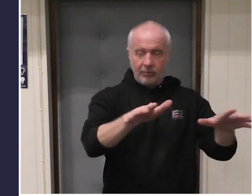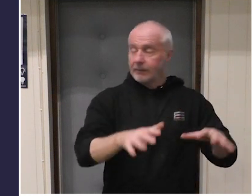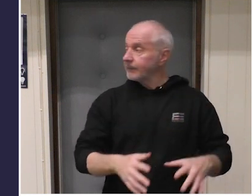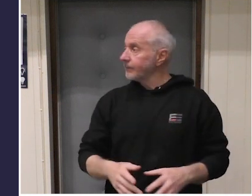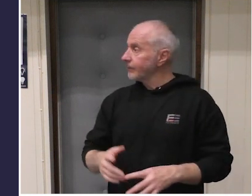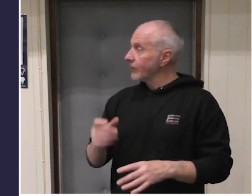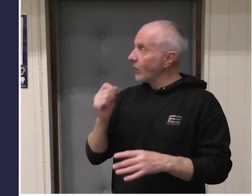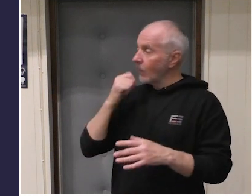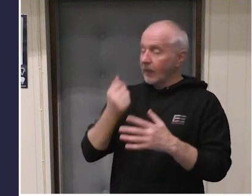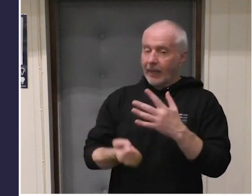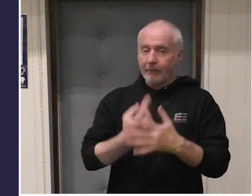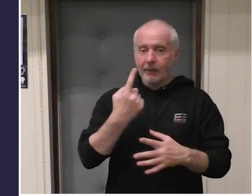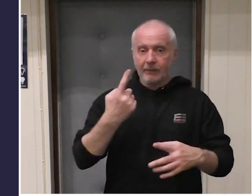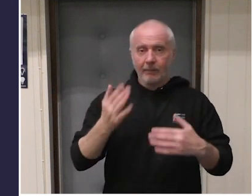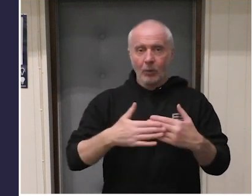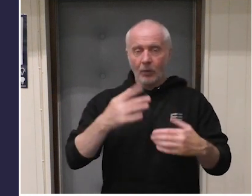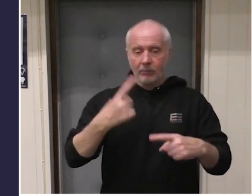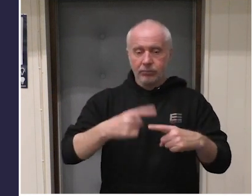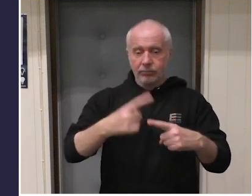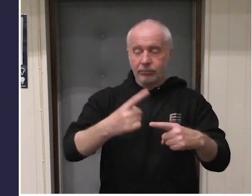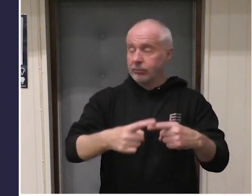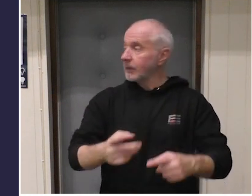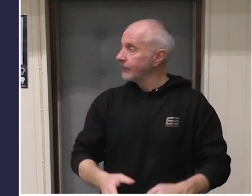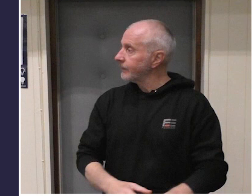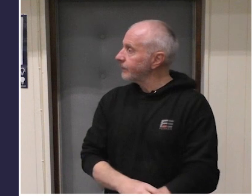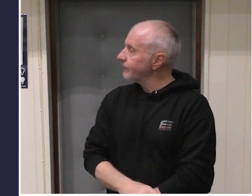Okay, so to finish our